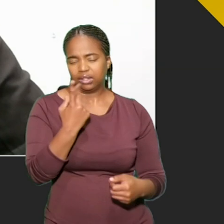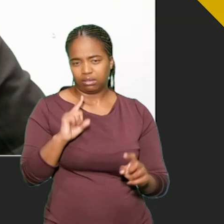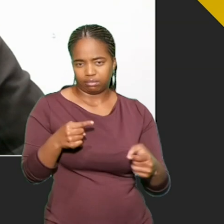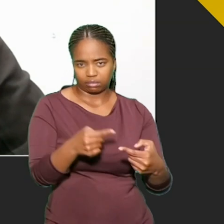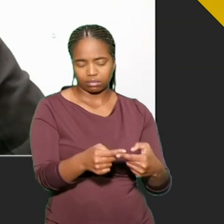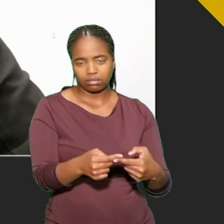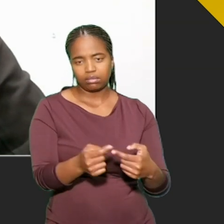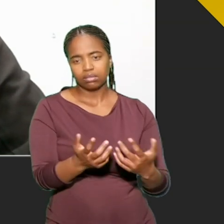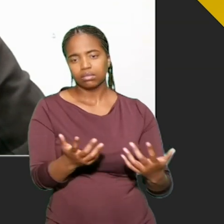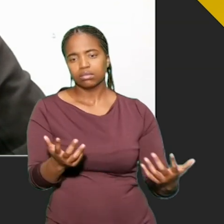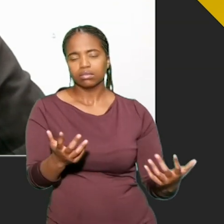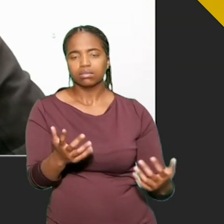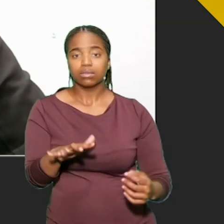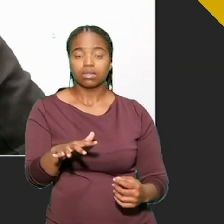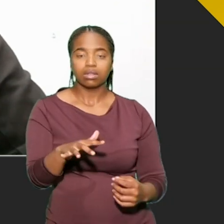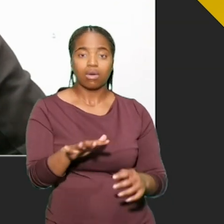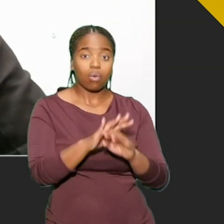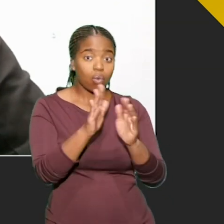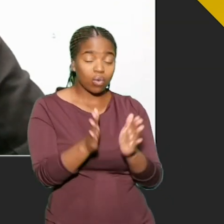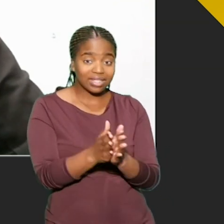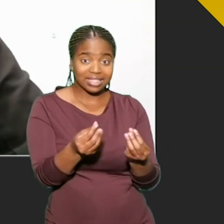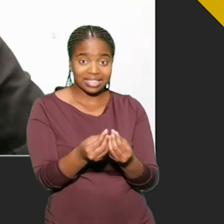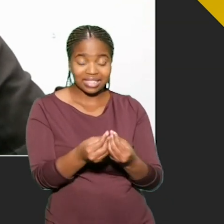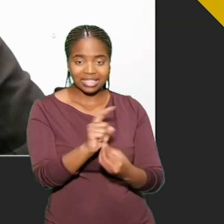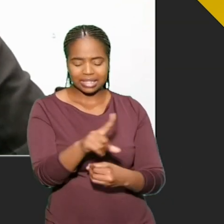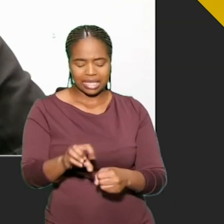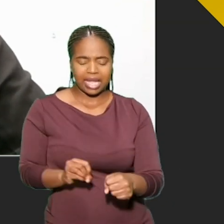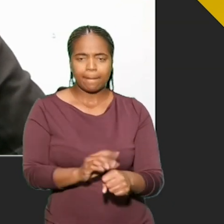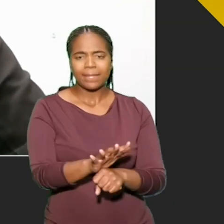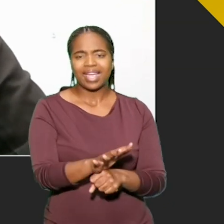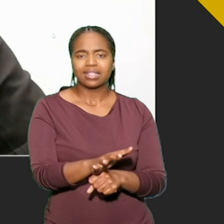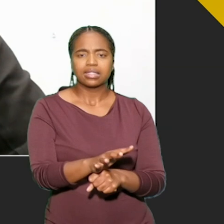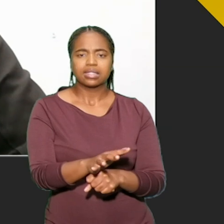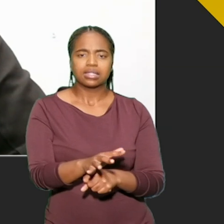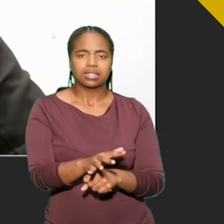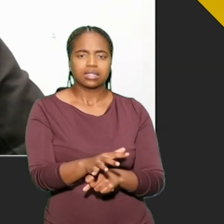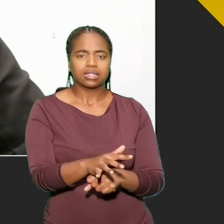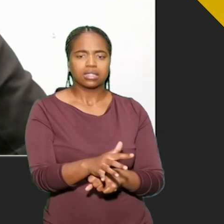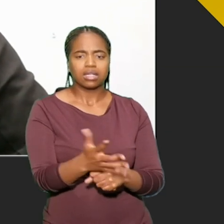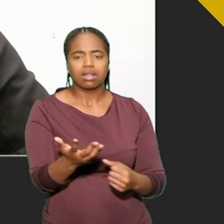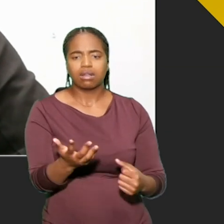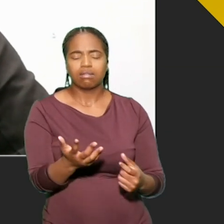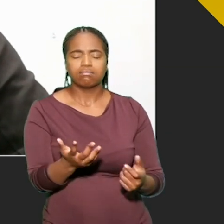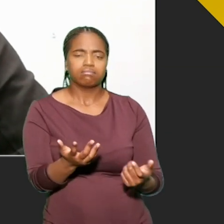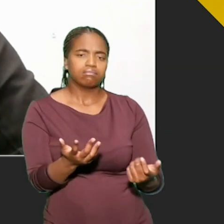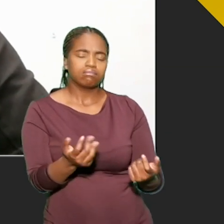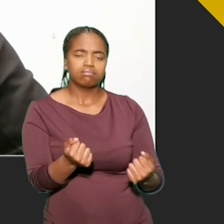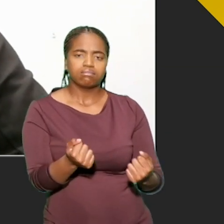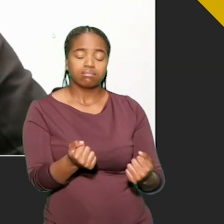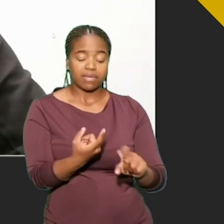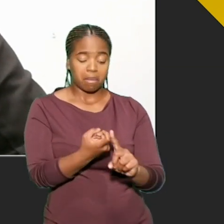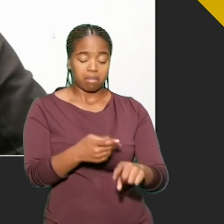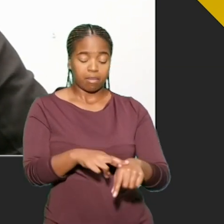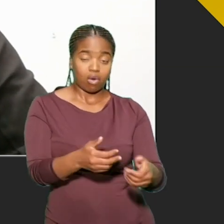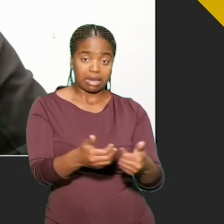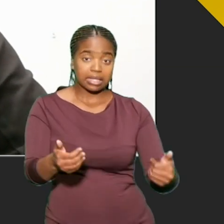And all of this, of course, key impact that we fumani from apartheid